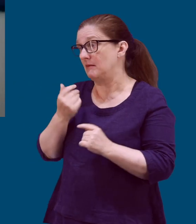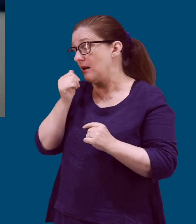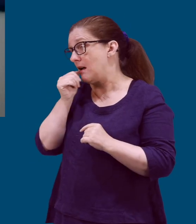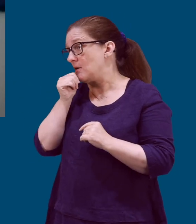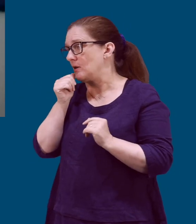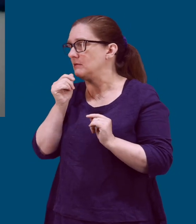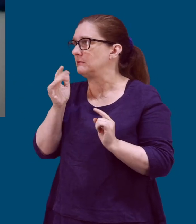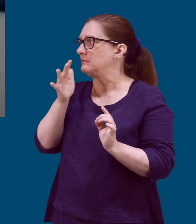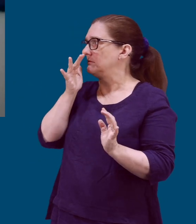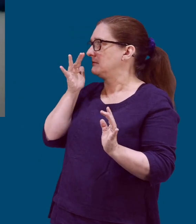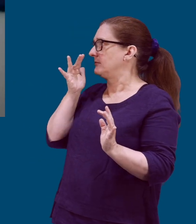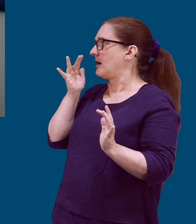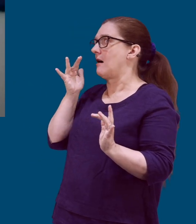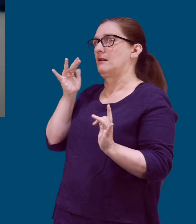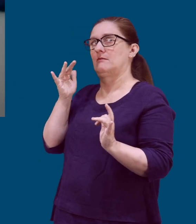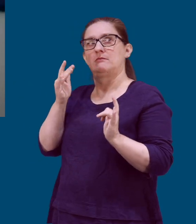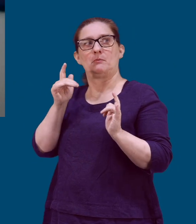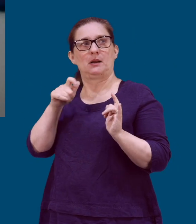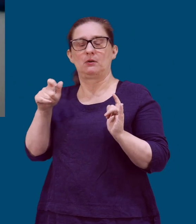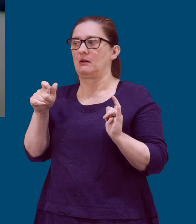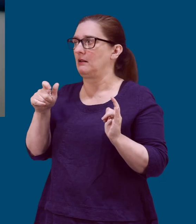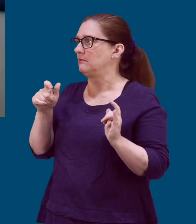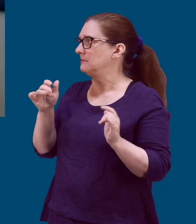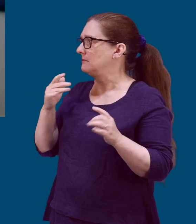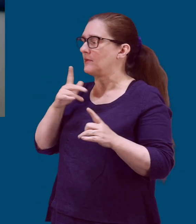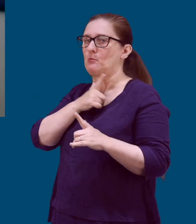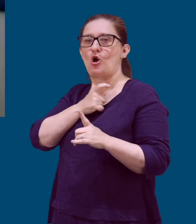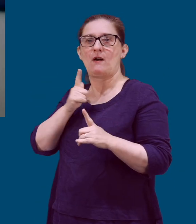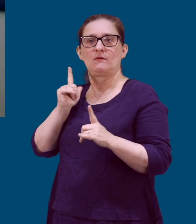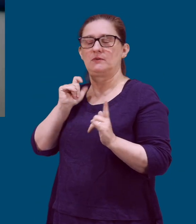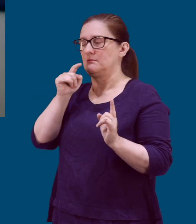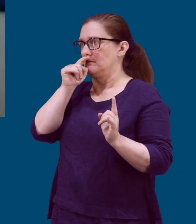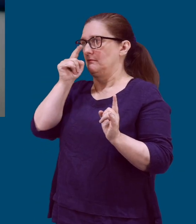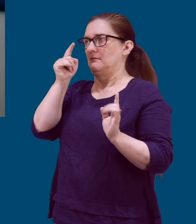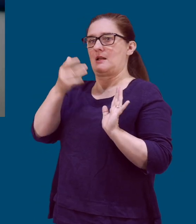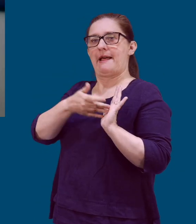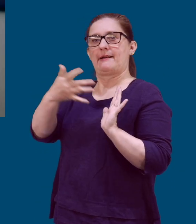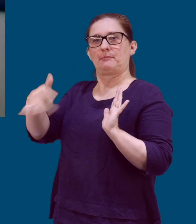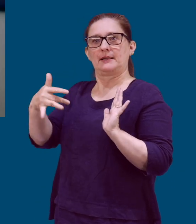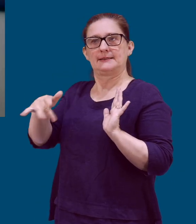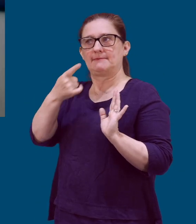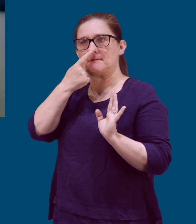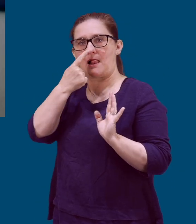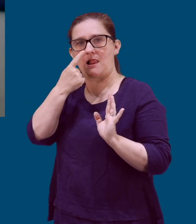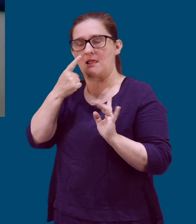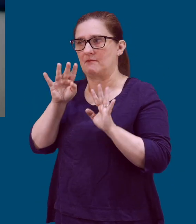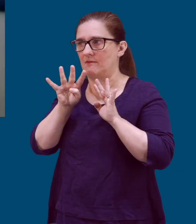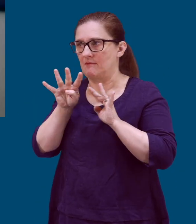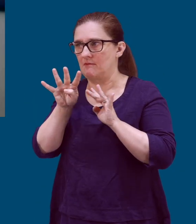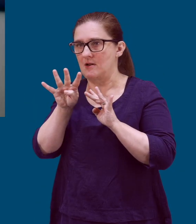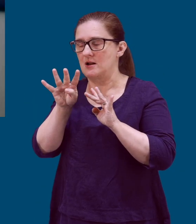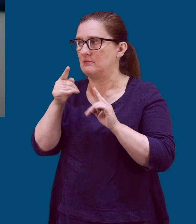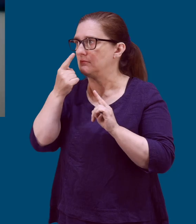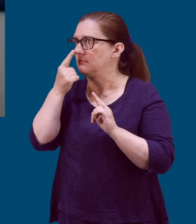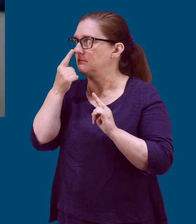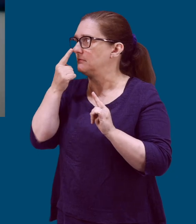the aroma, wafts and waves of perfume. It smells expensive. I follow it. The scent